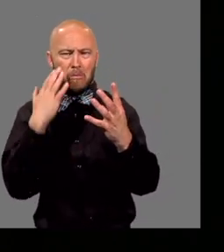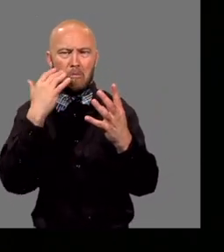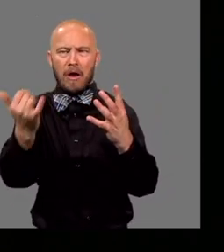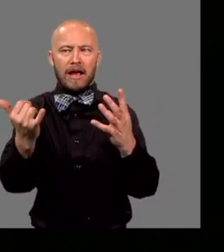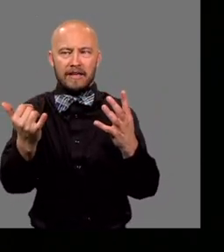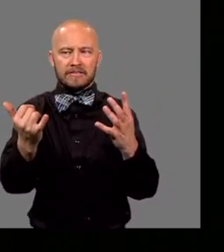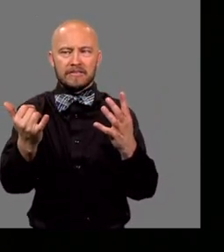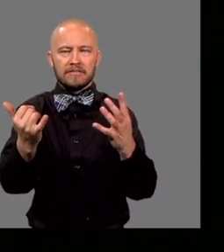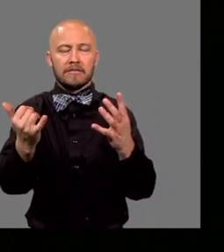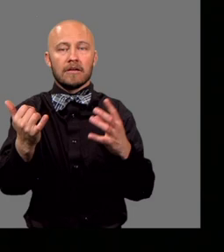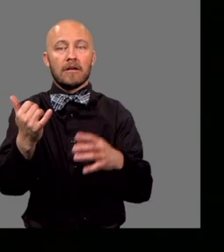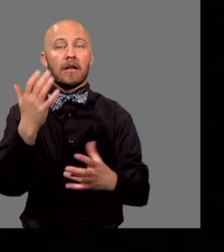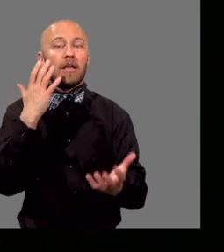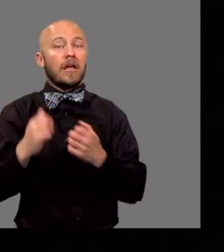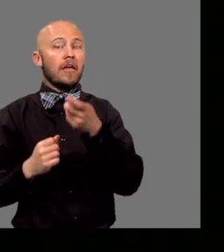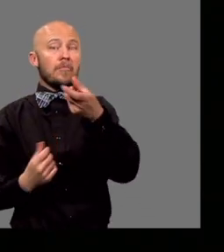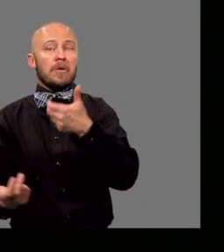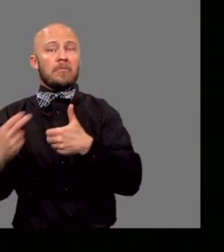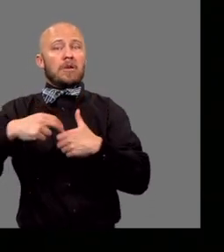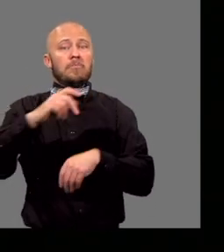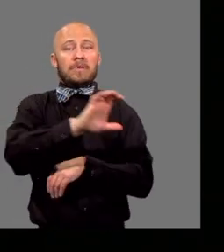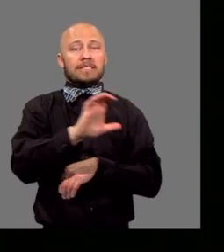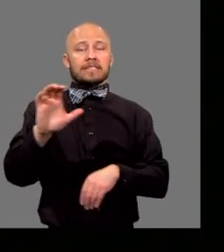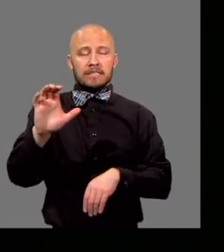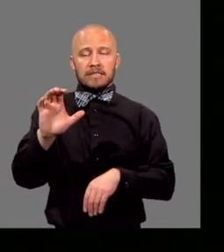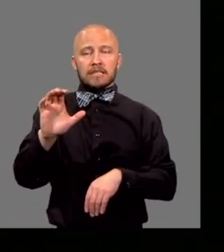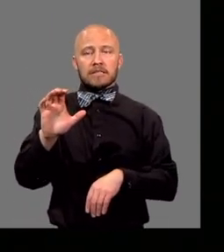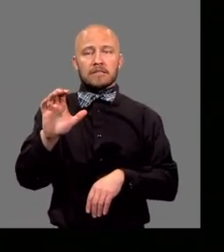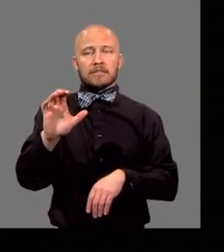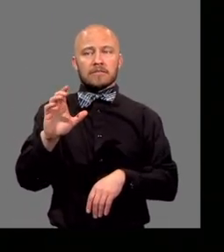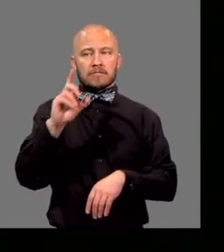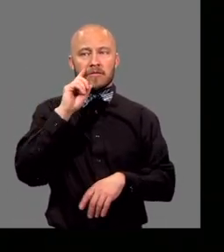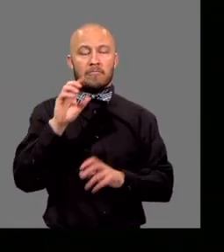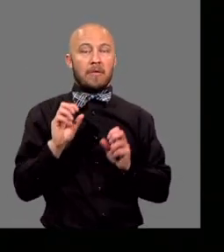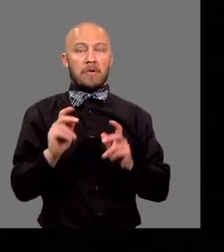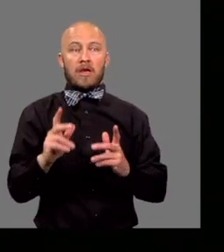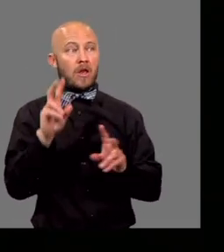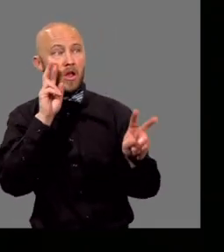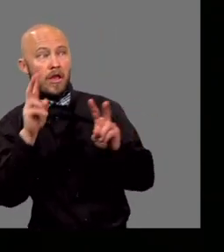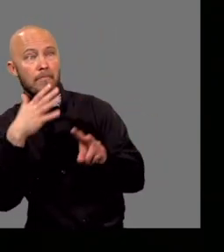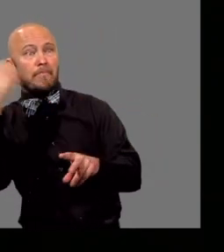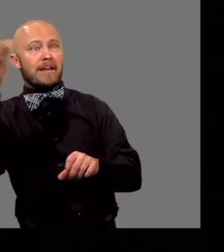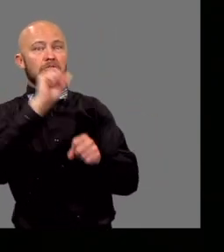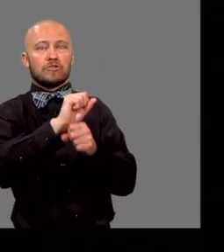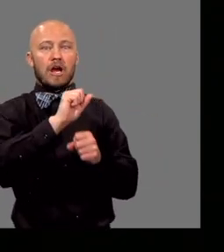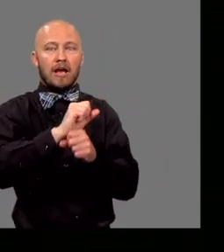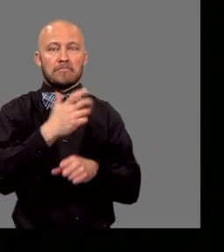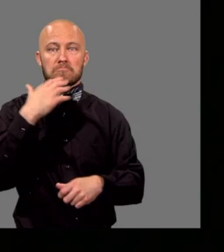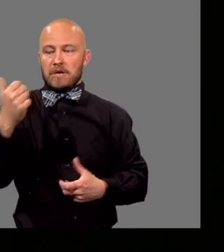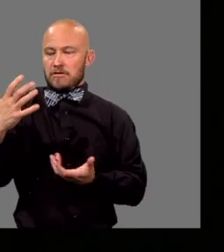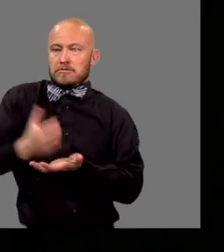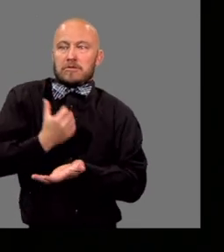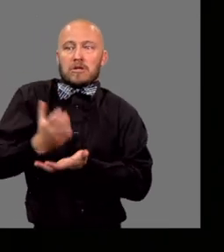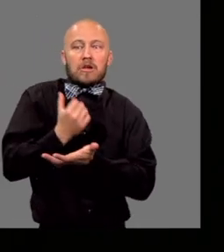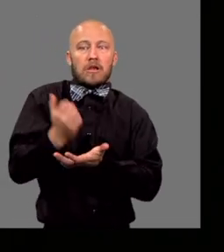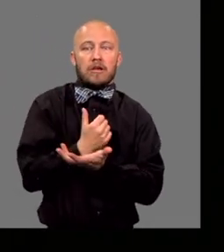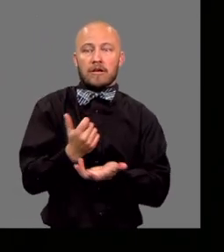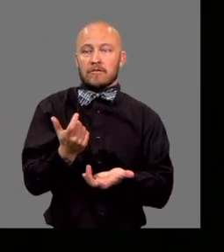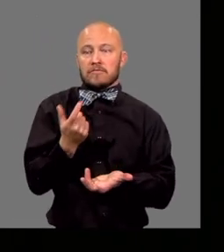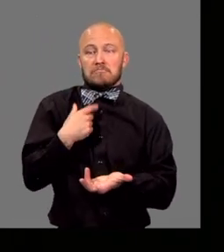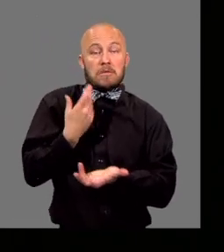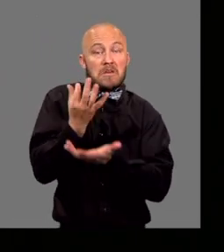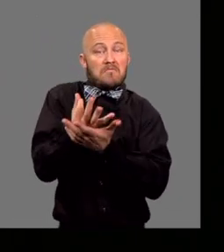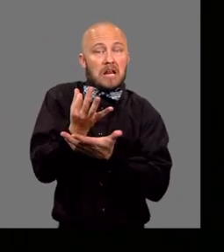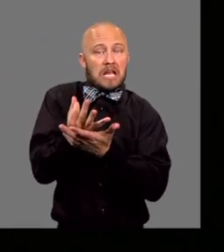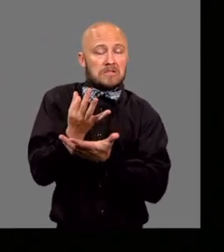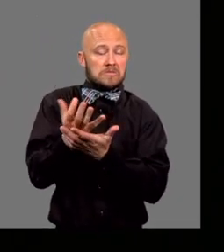some sort? Maybe you came to PCC to create the opportunity for a better job, a better wage,